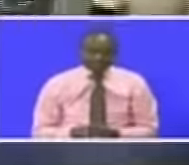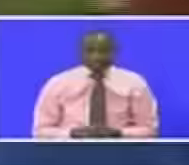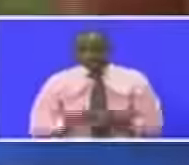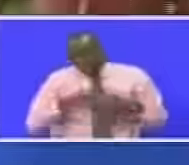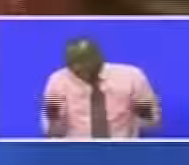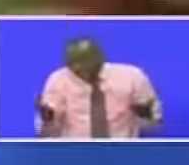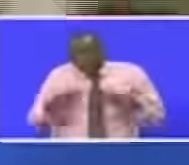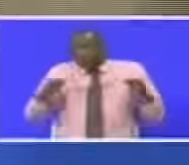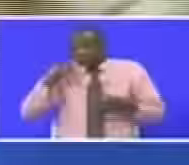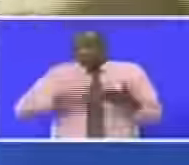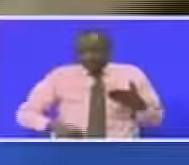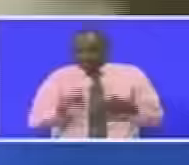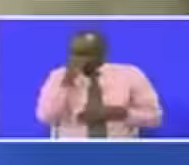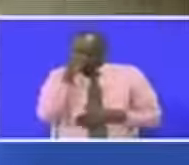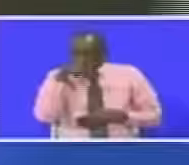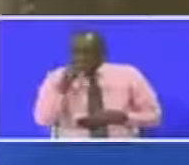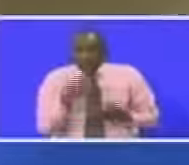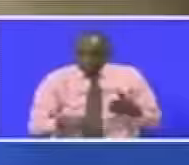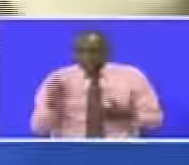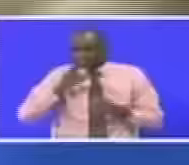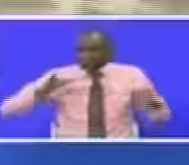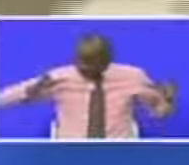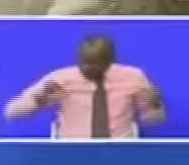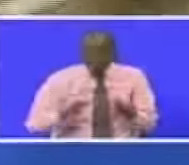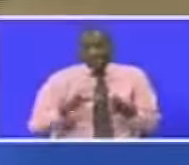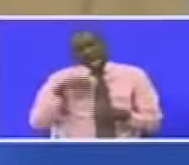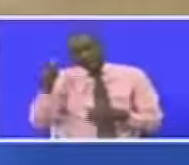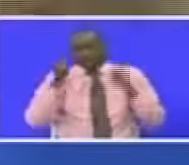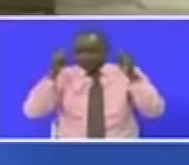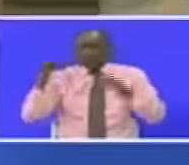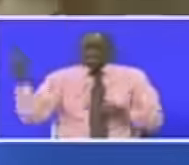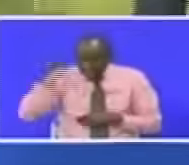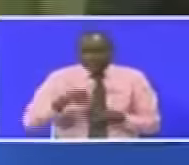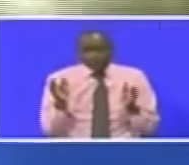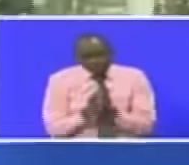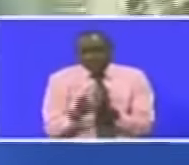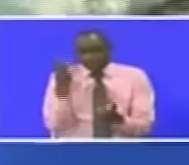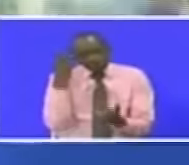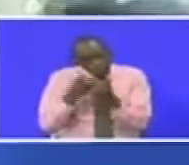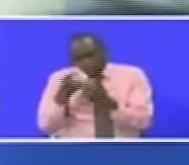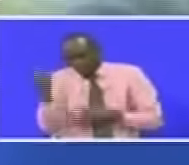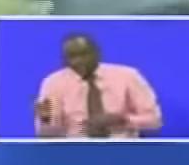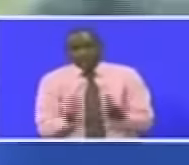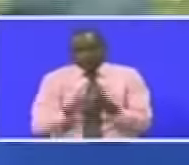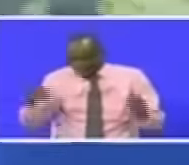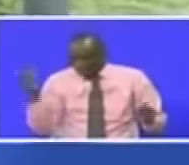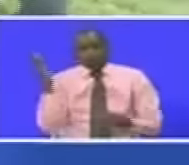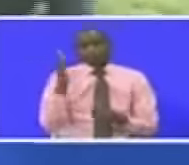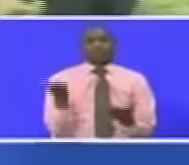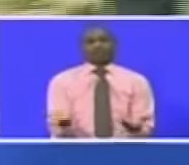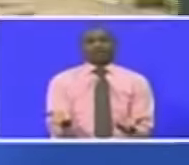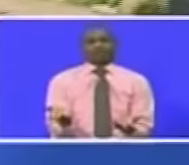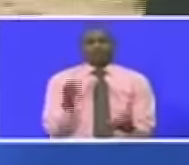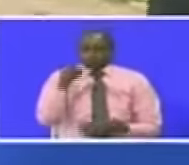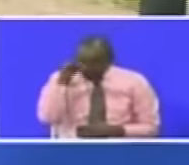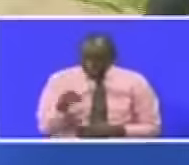the contrary, police have been defending themselves, claiming that some of the demonstrators come armed with stones and other crude weapons,